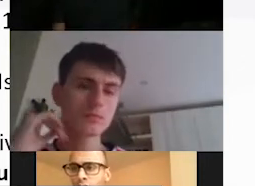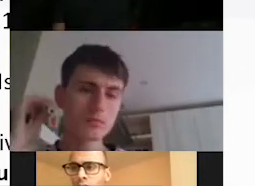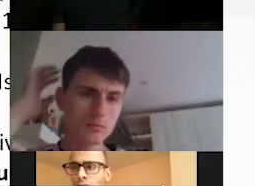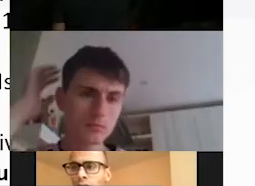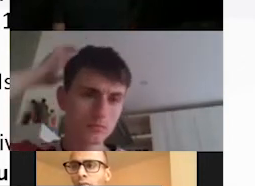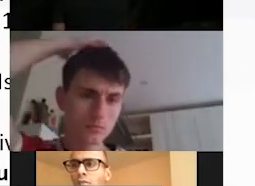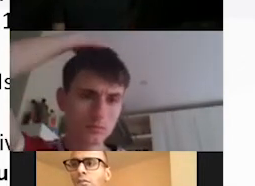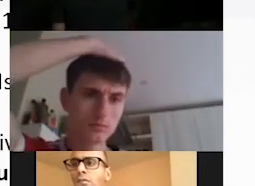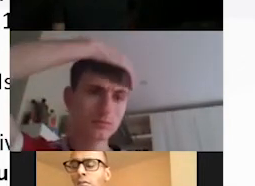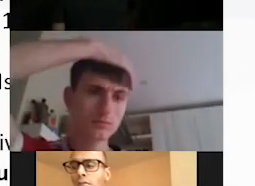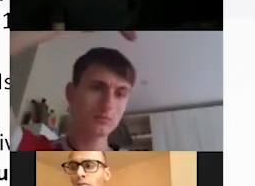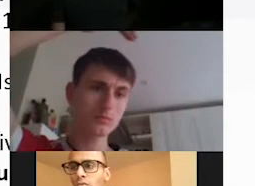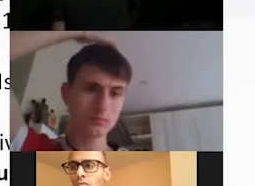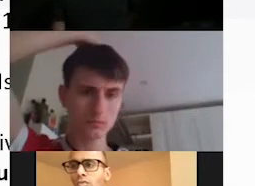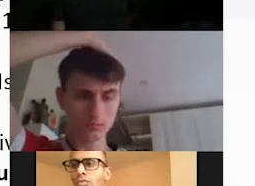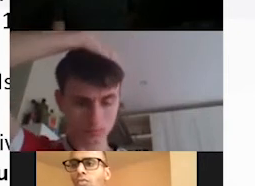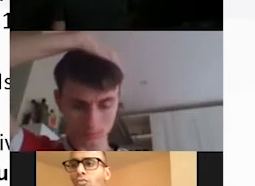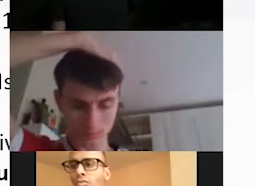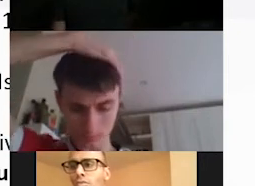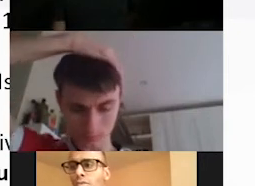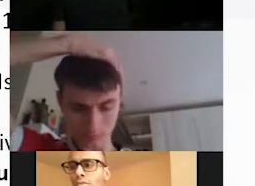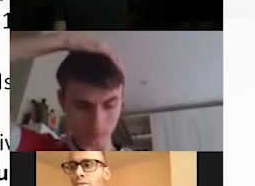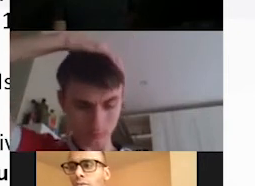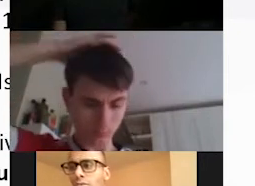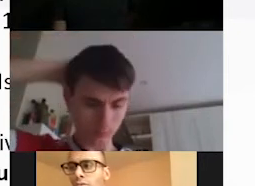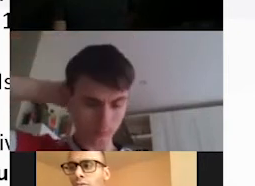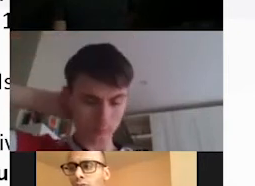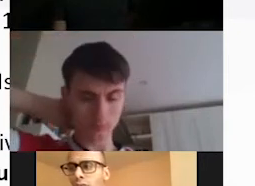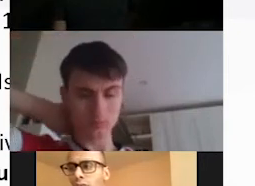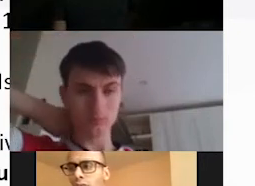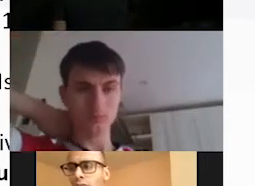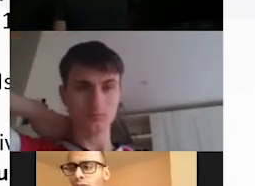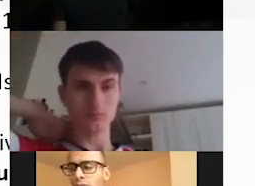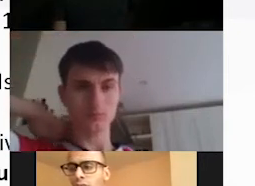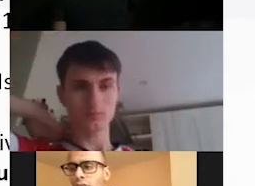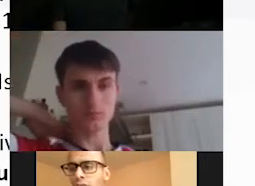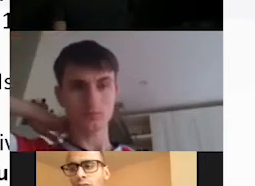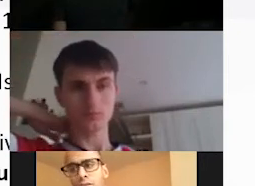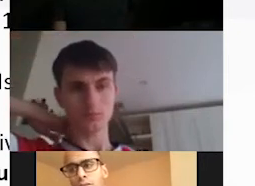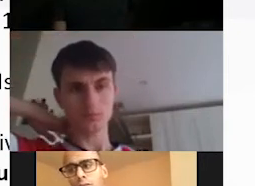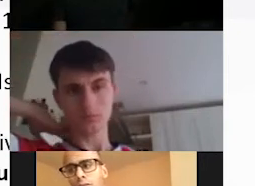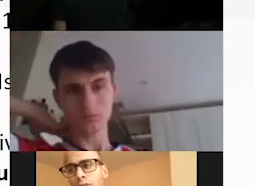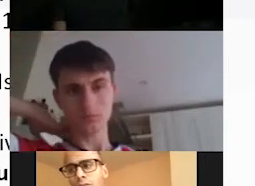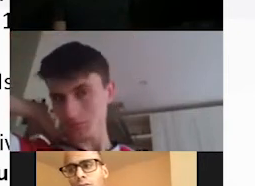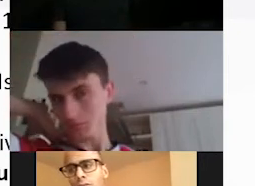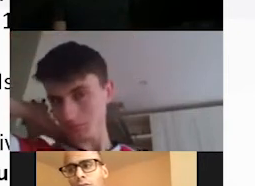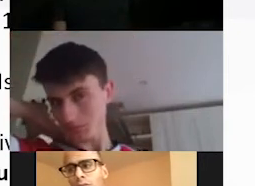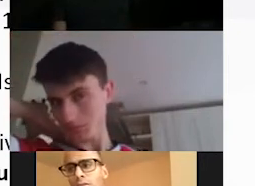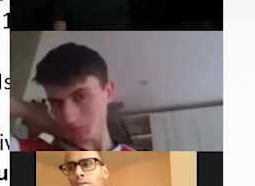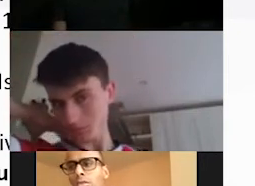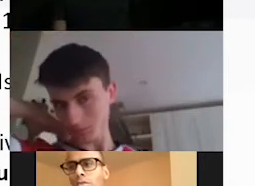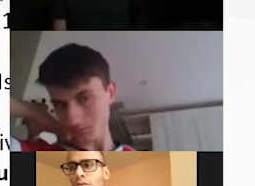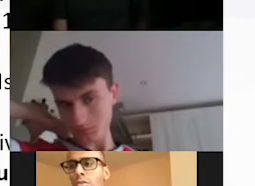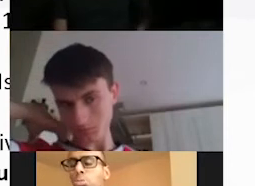school divisions. Really, really good. So that actually is affiliated now through the Schools FA.